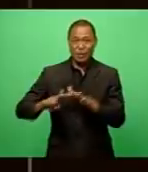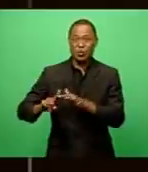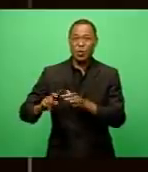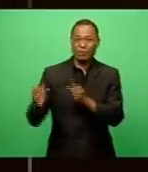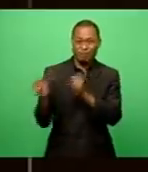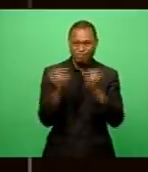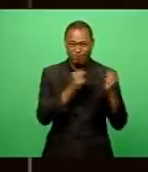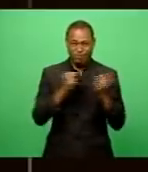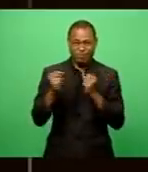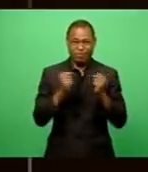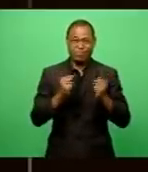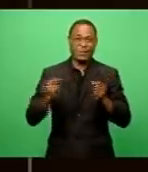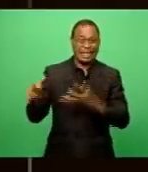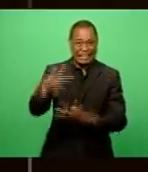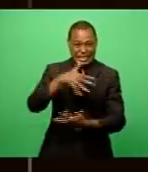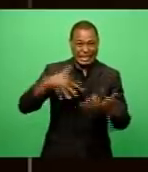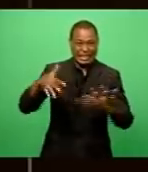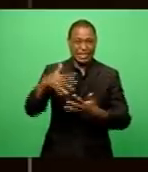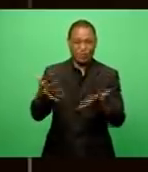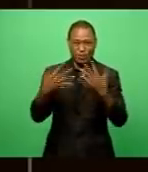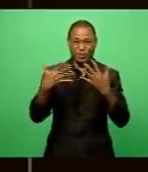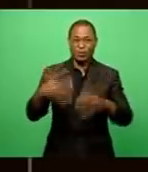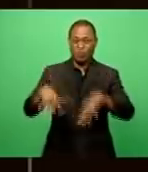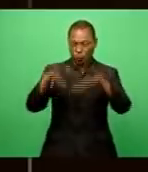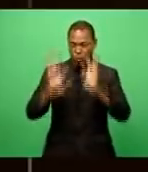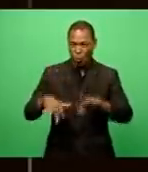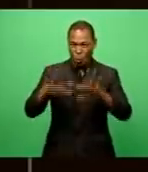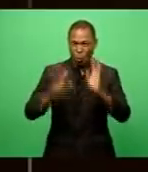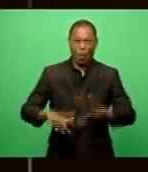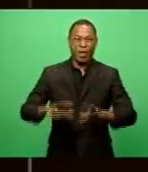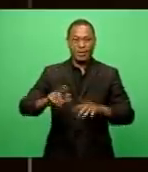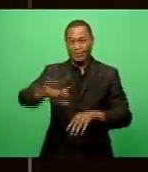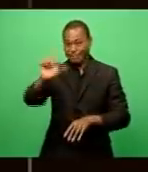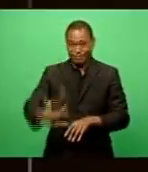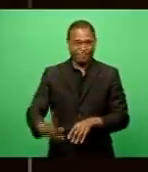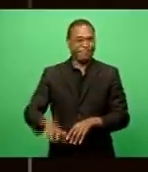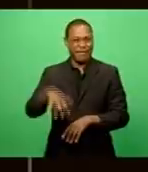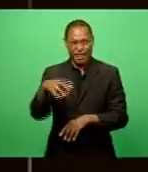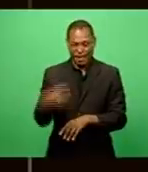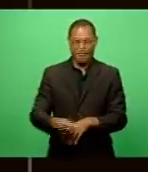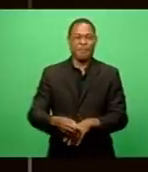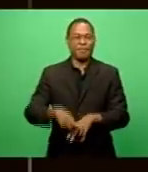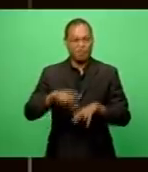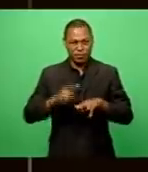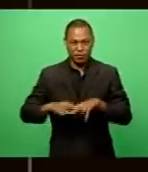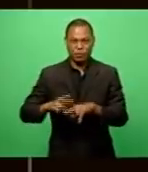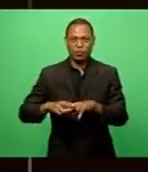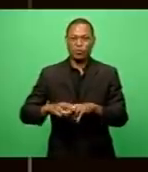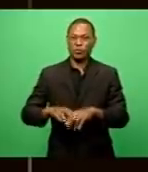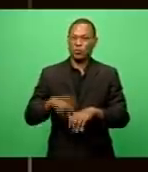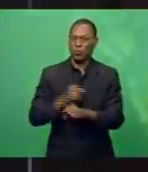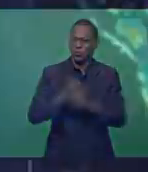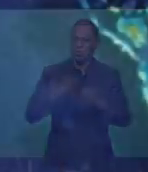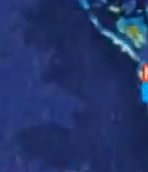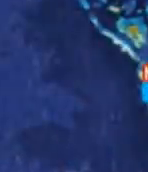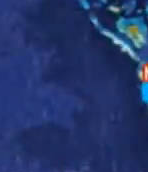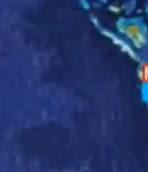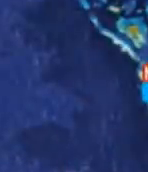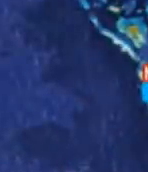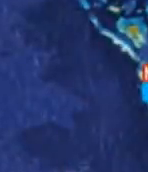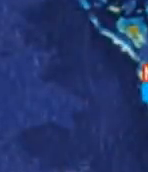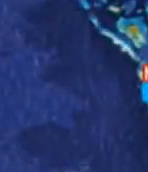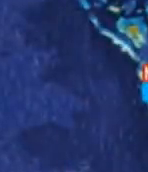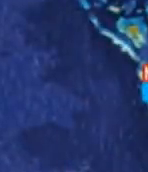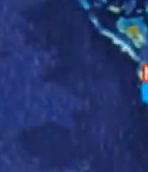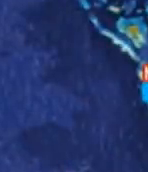to destructive hurricane force winds, rain and thunderstorms affect some parts of Fiji. Meanwhile, strong winds and brief showers affect the western parts